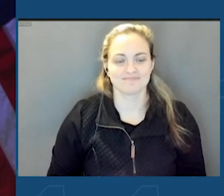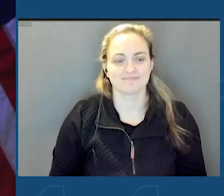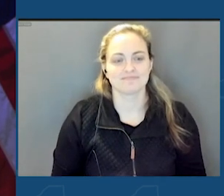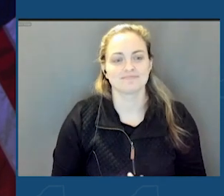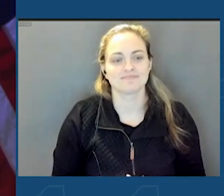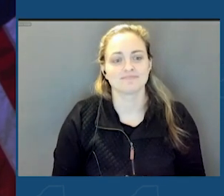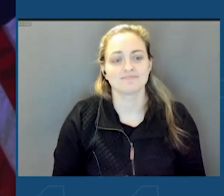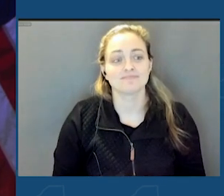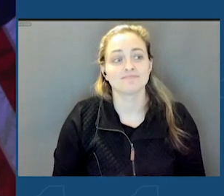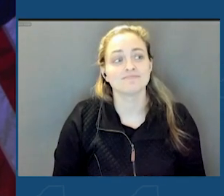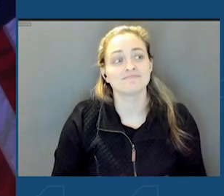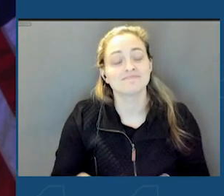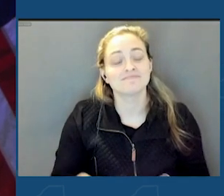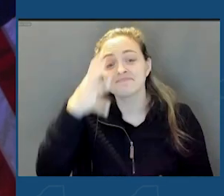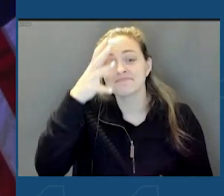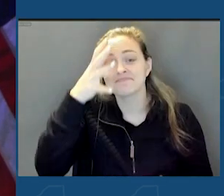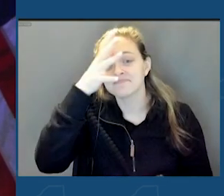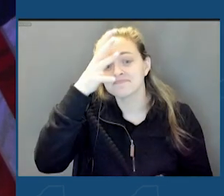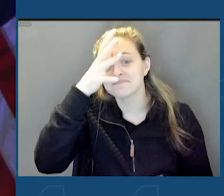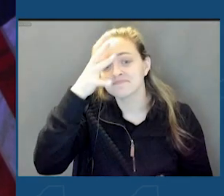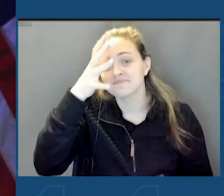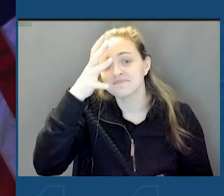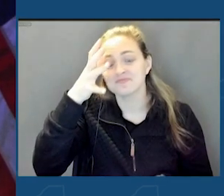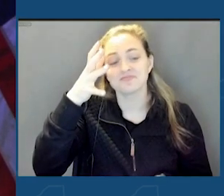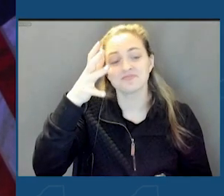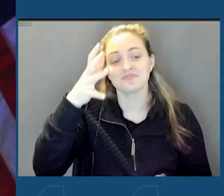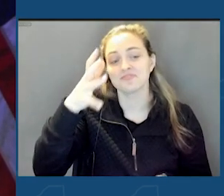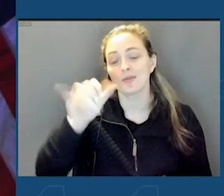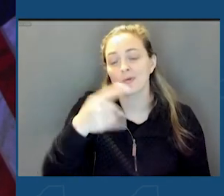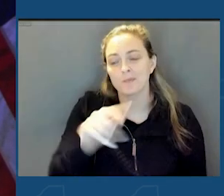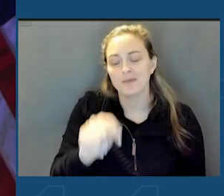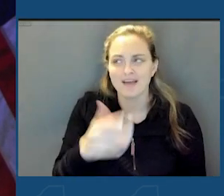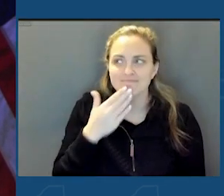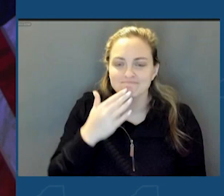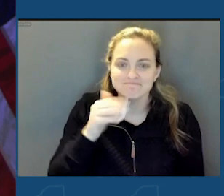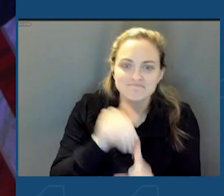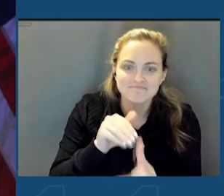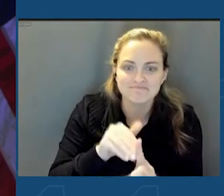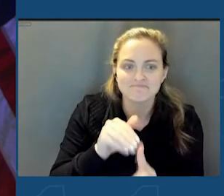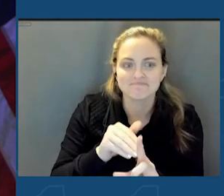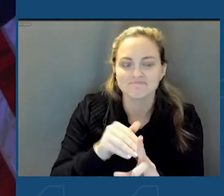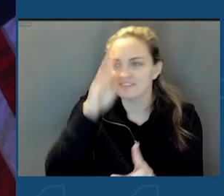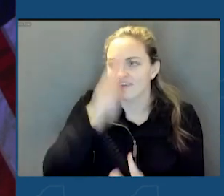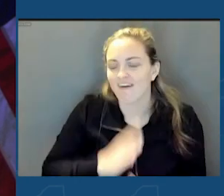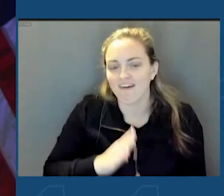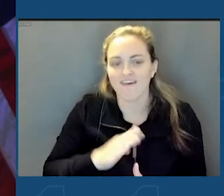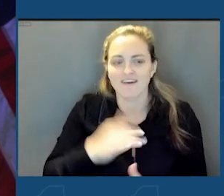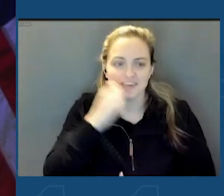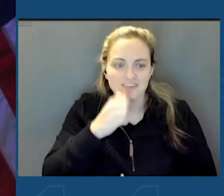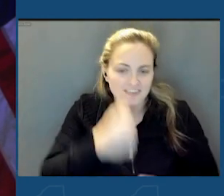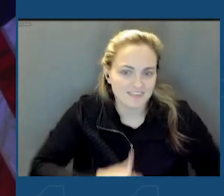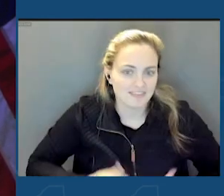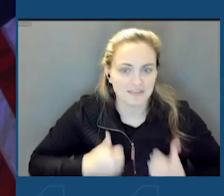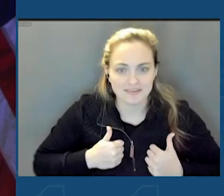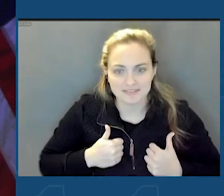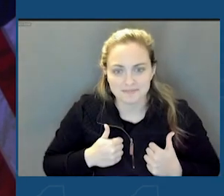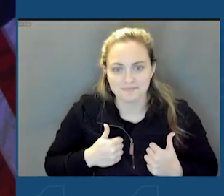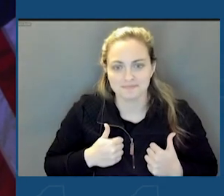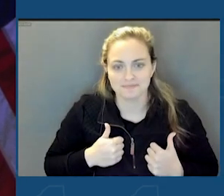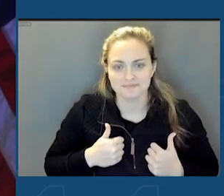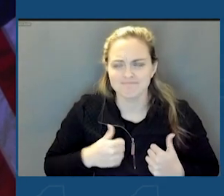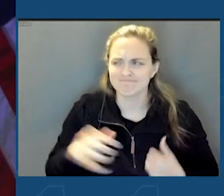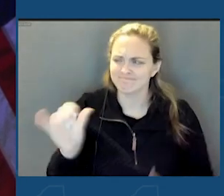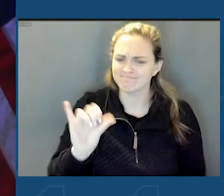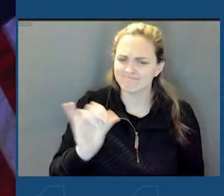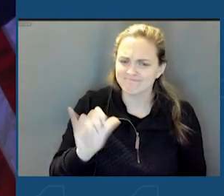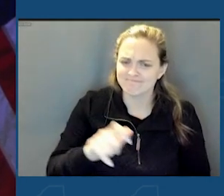Father Pat, thank you for reminding us of the presence of God in our daily lives, but also in times